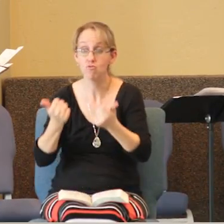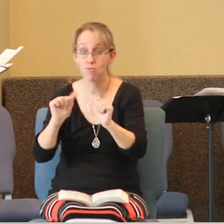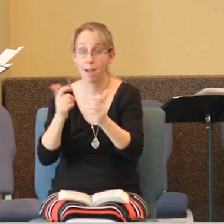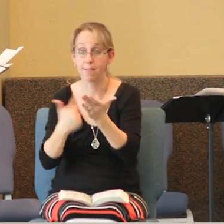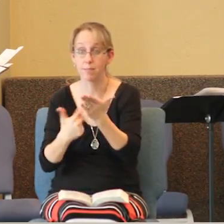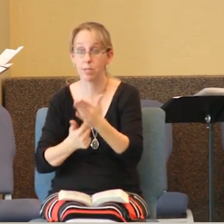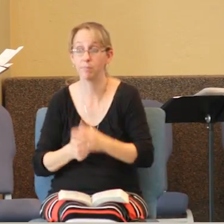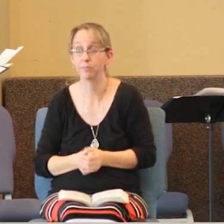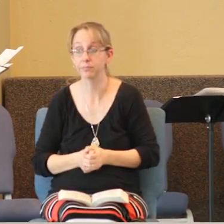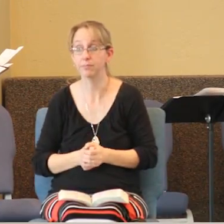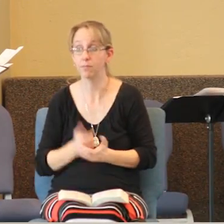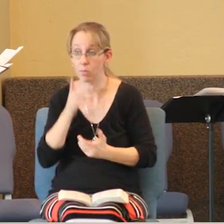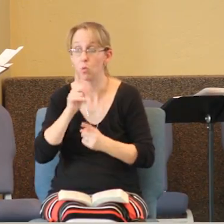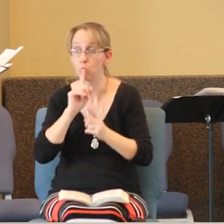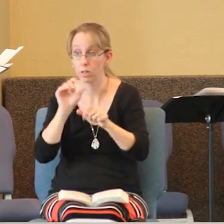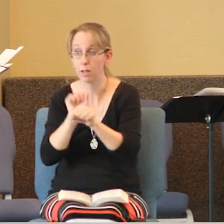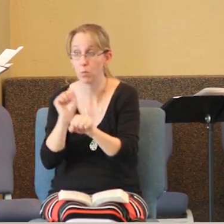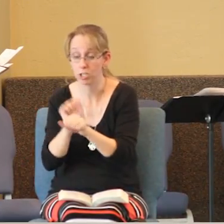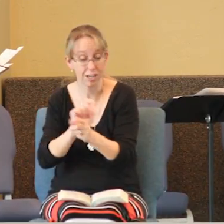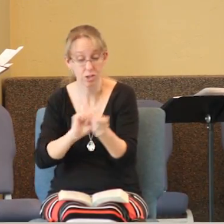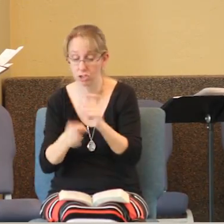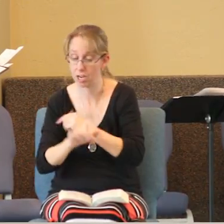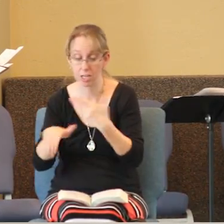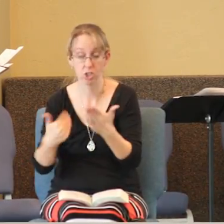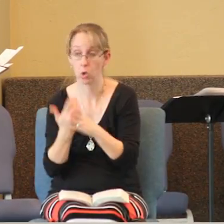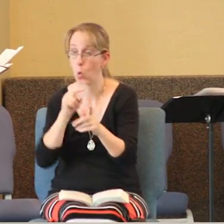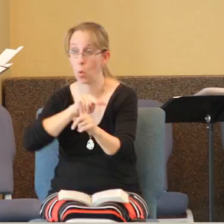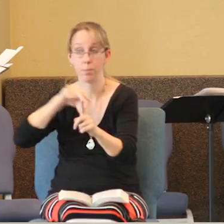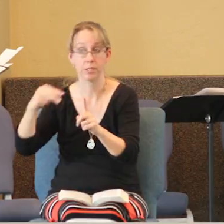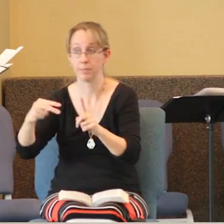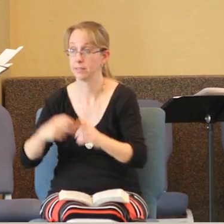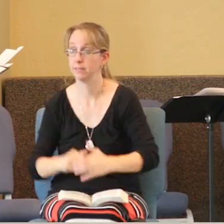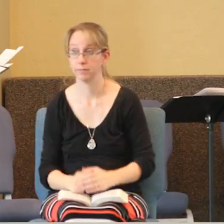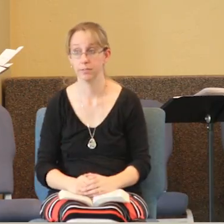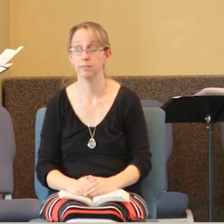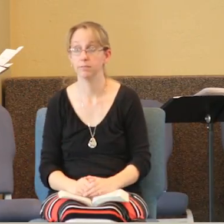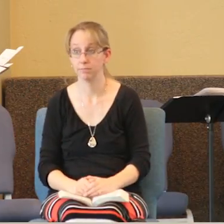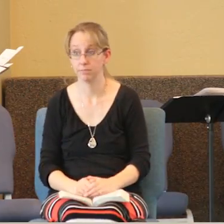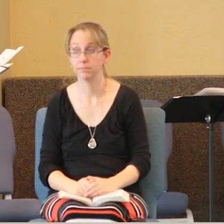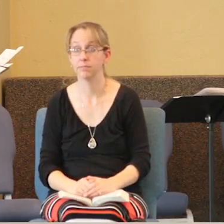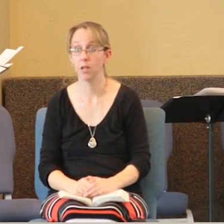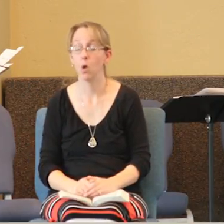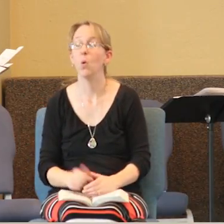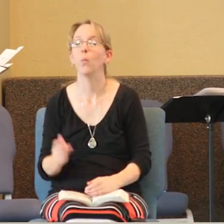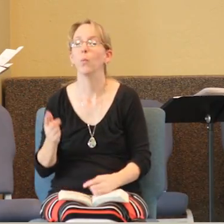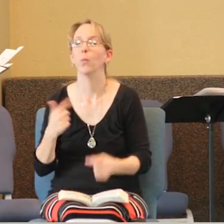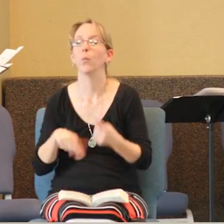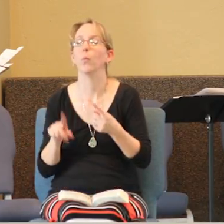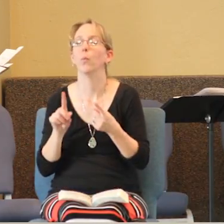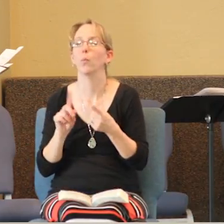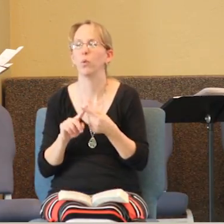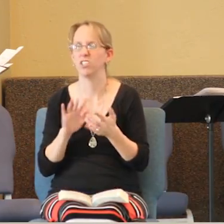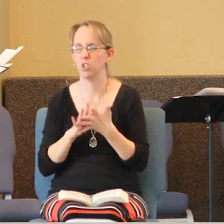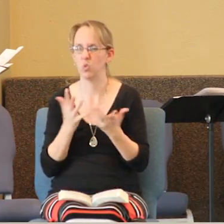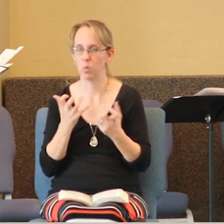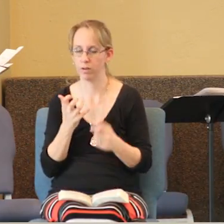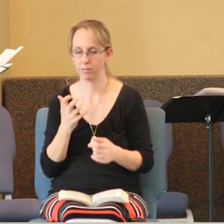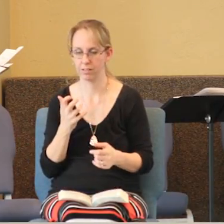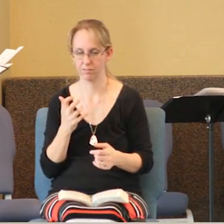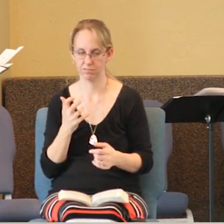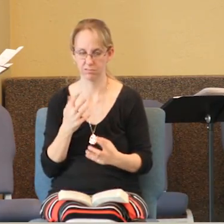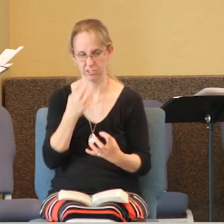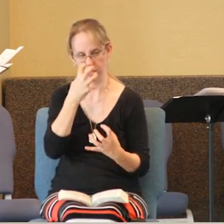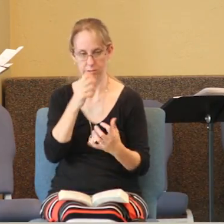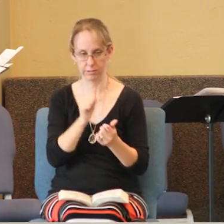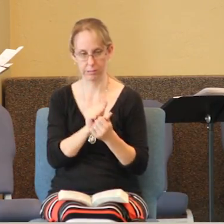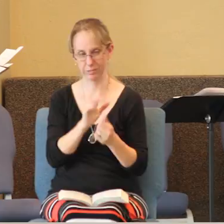It really works. It changes your perspective. When you want to get snarky with the clerk at Walmart